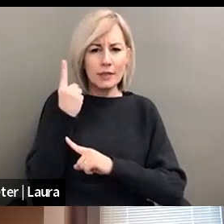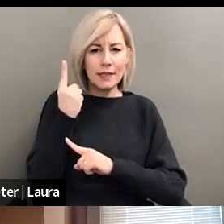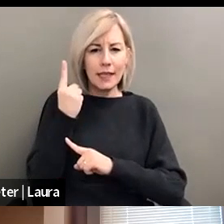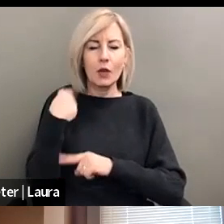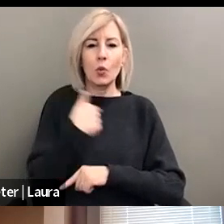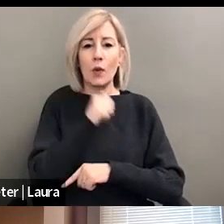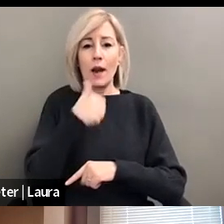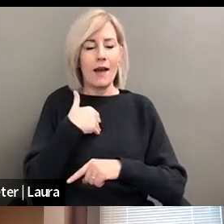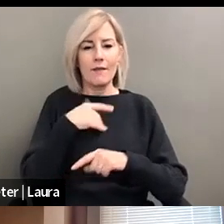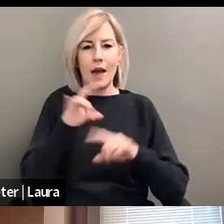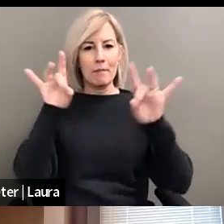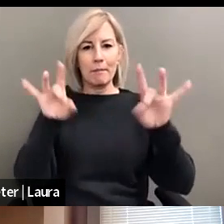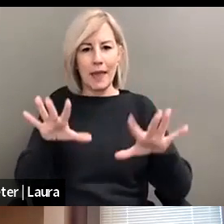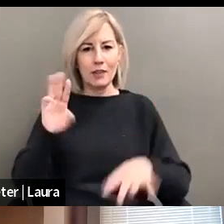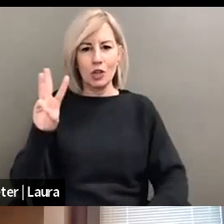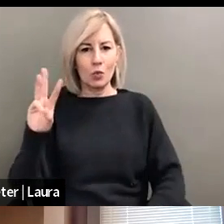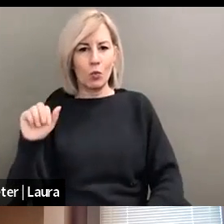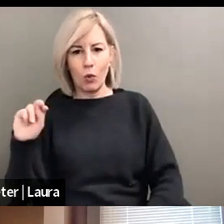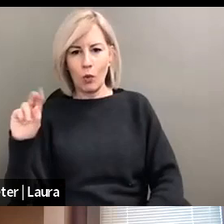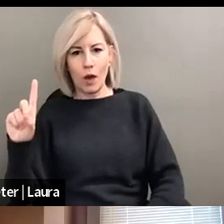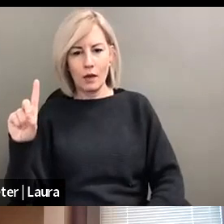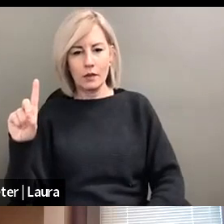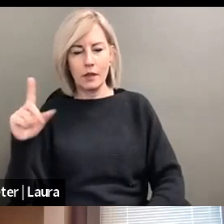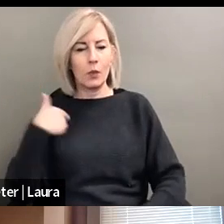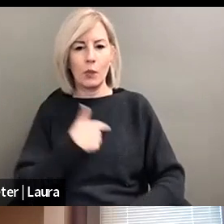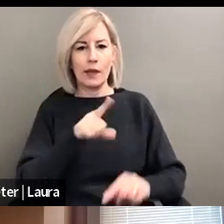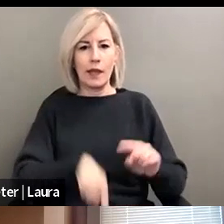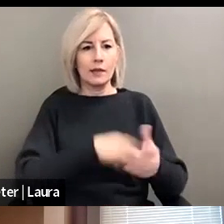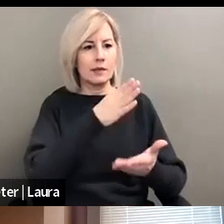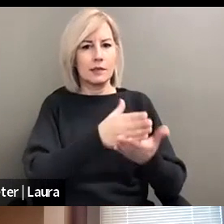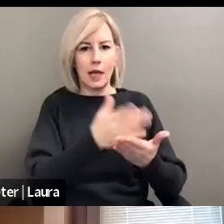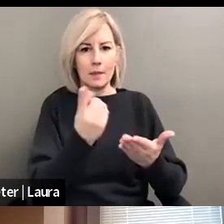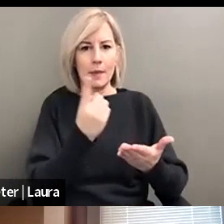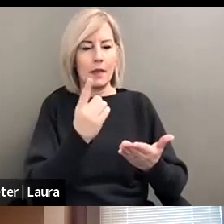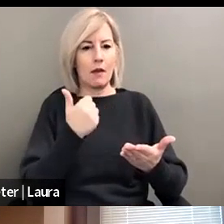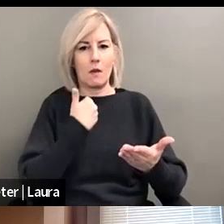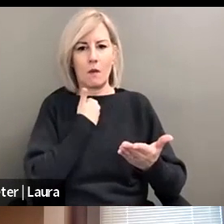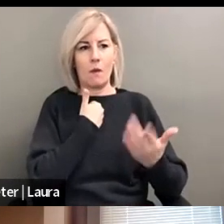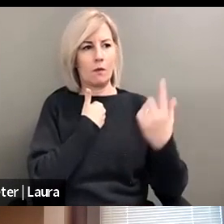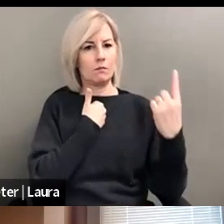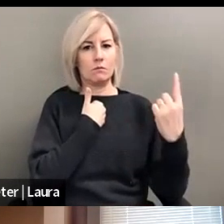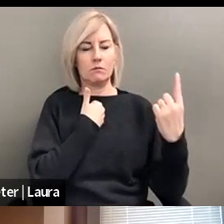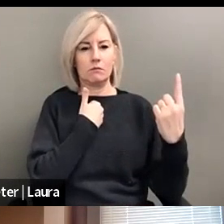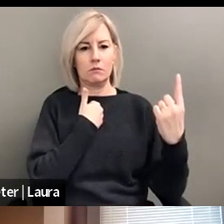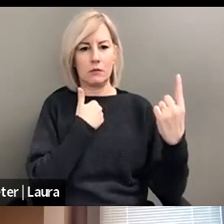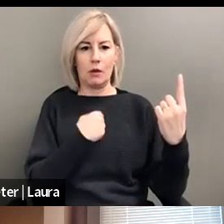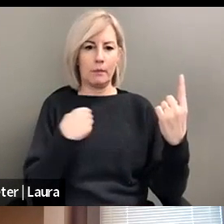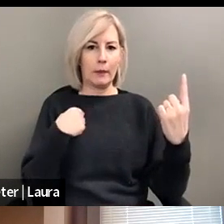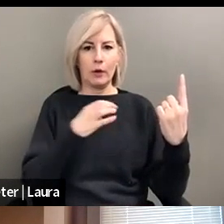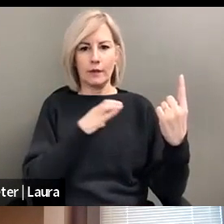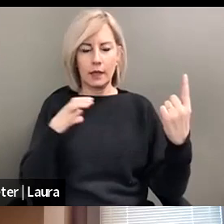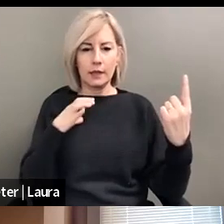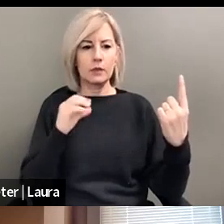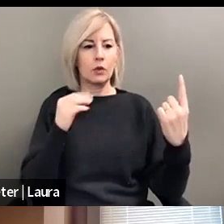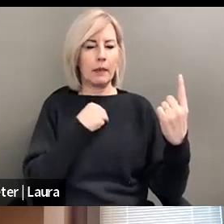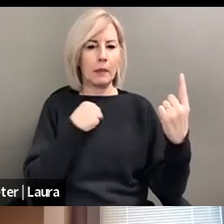we don't have a magic wand and we can't just stop something on our own as far as our member of Congress or a member